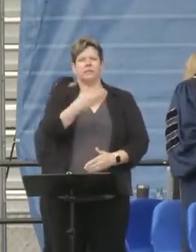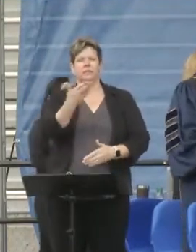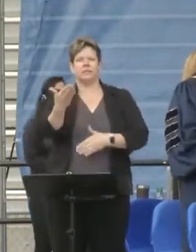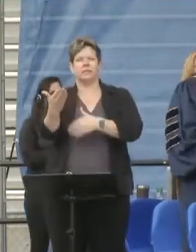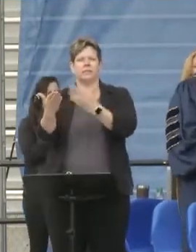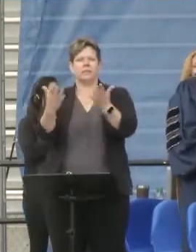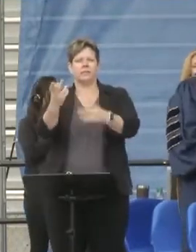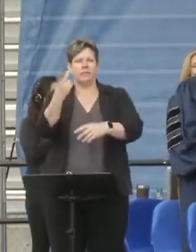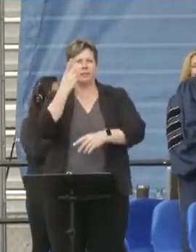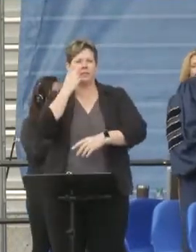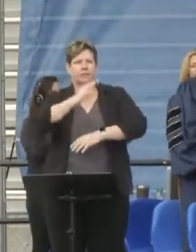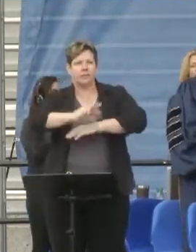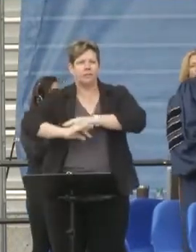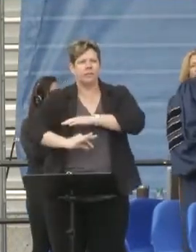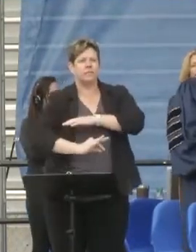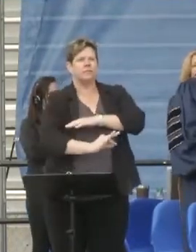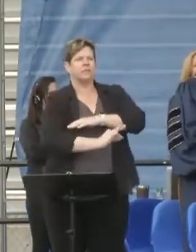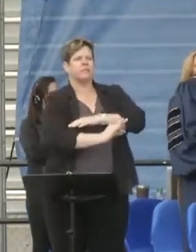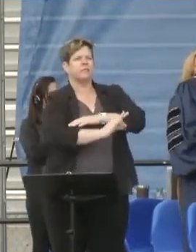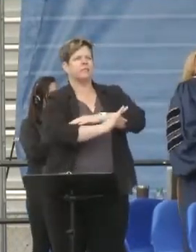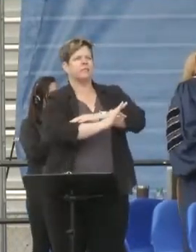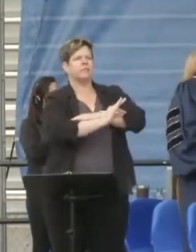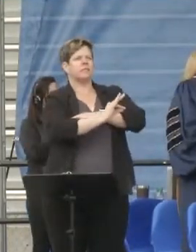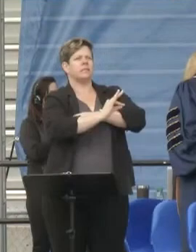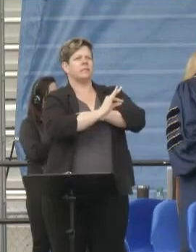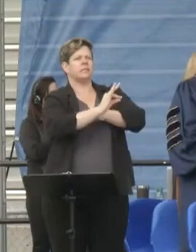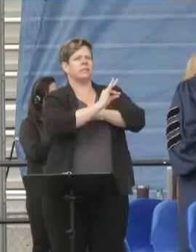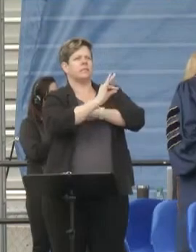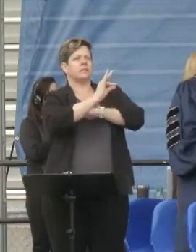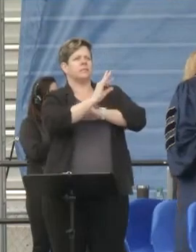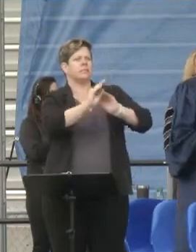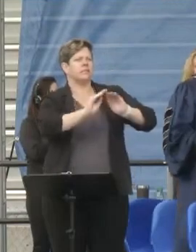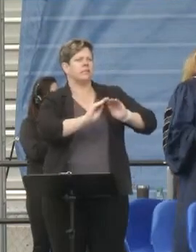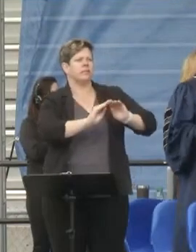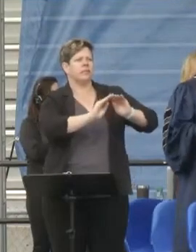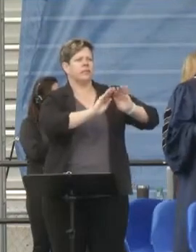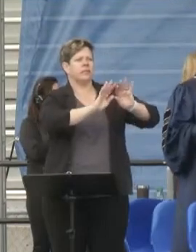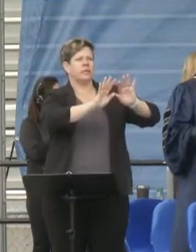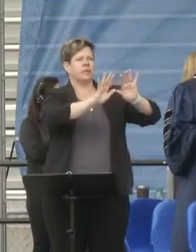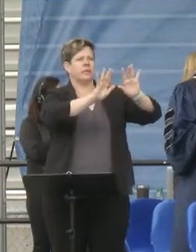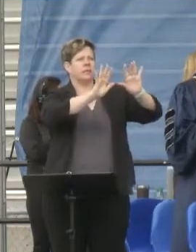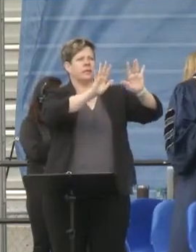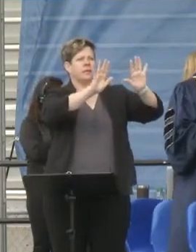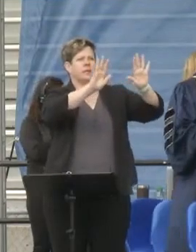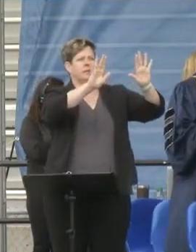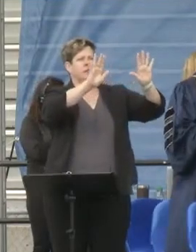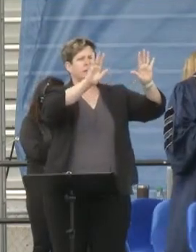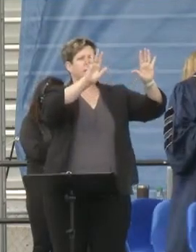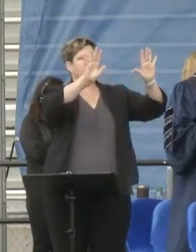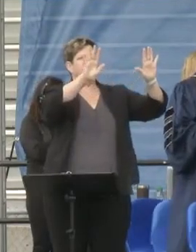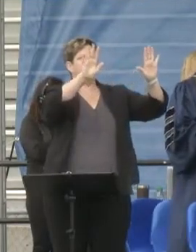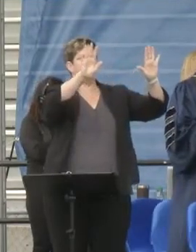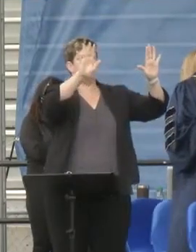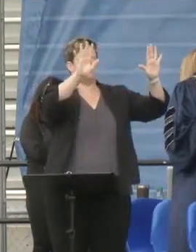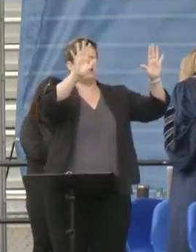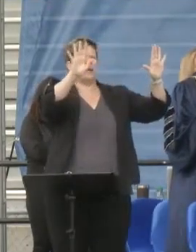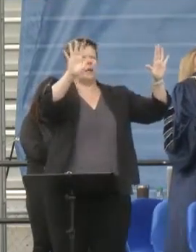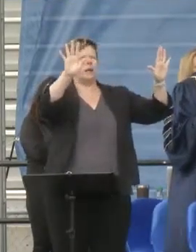Say, can you see by the dawn's